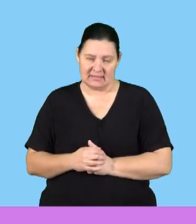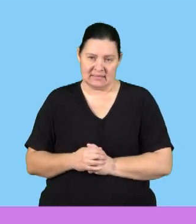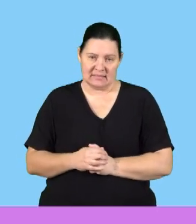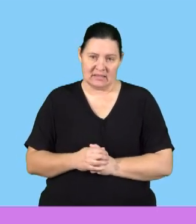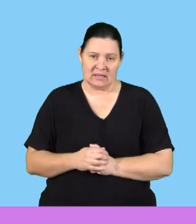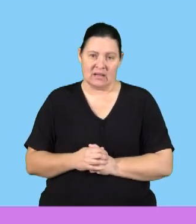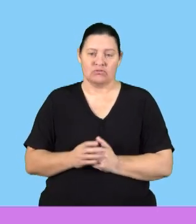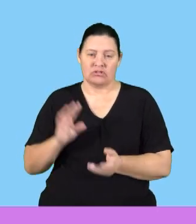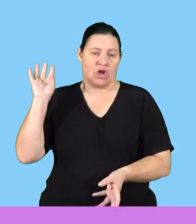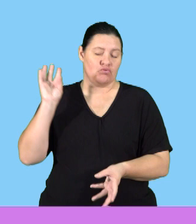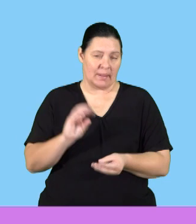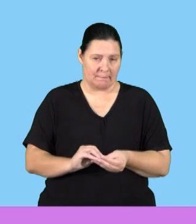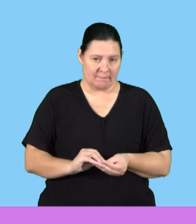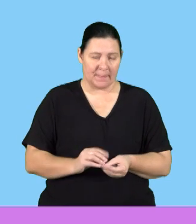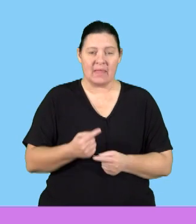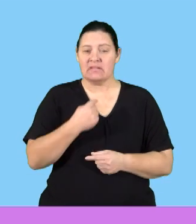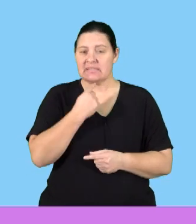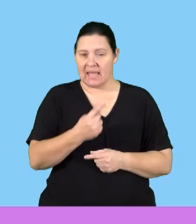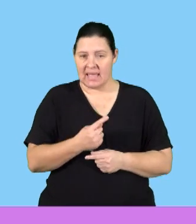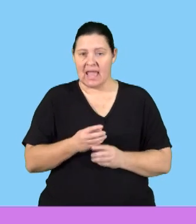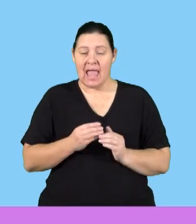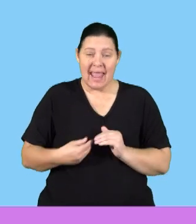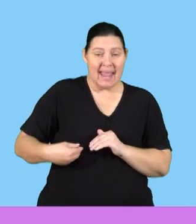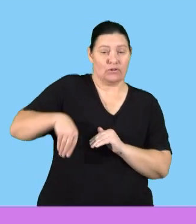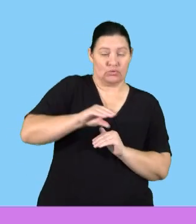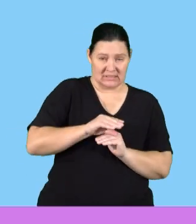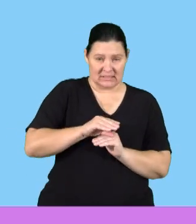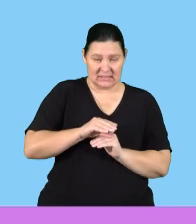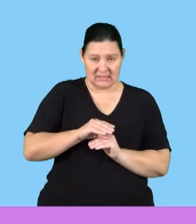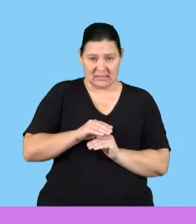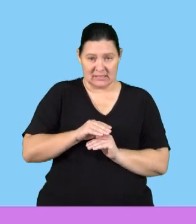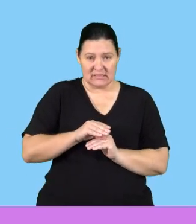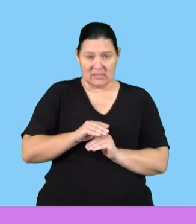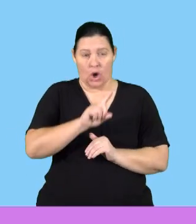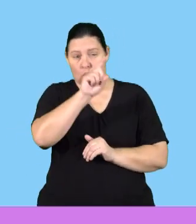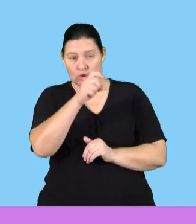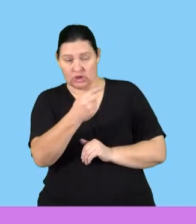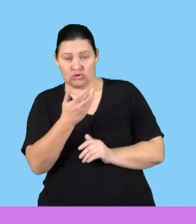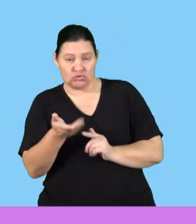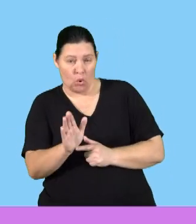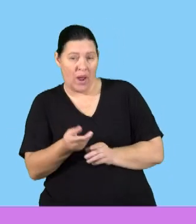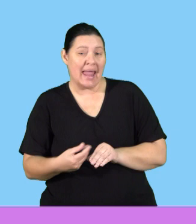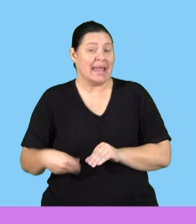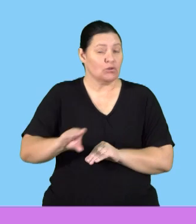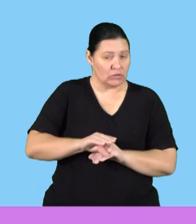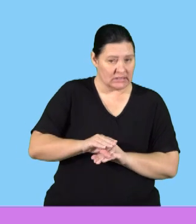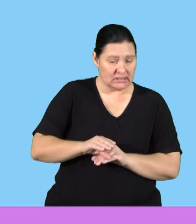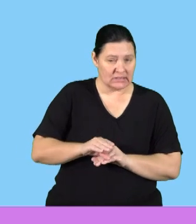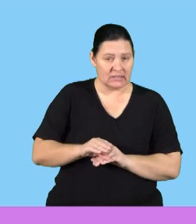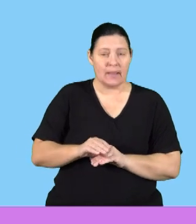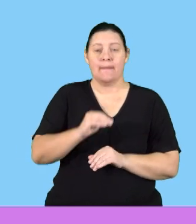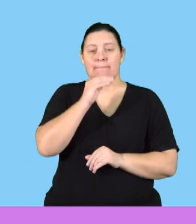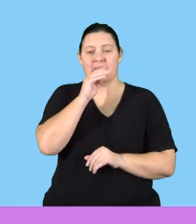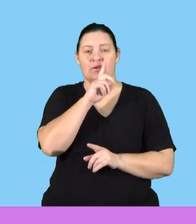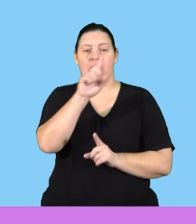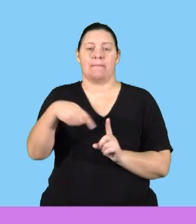13,332.50. Just to recap, I said when there's an increase, when the question shows that there's an increase,